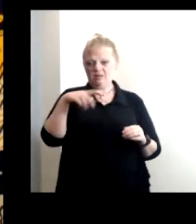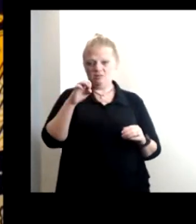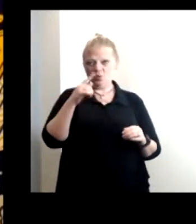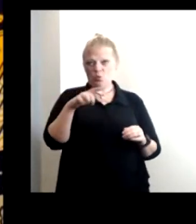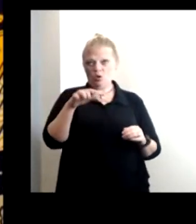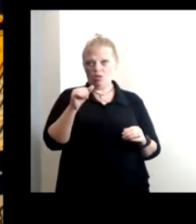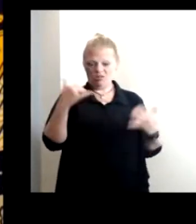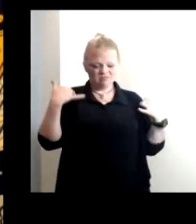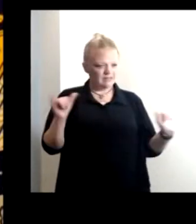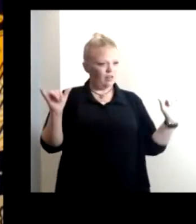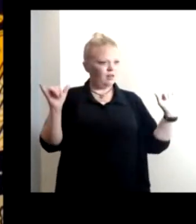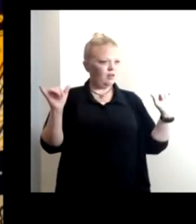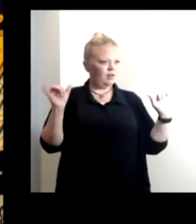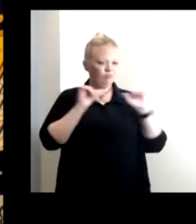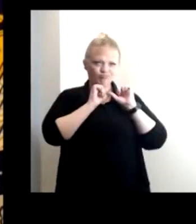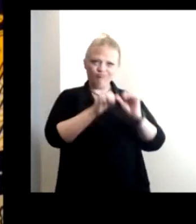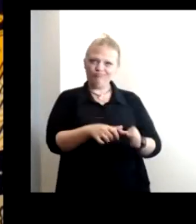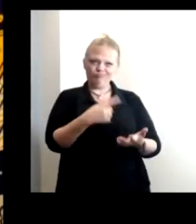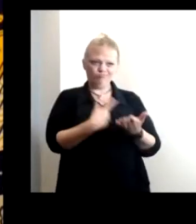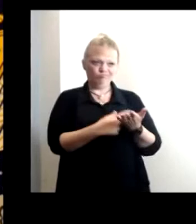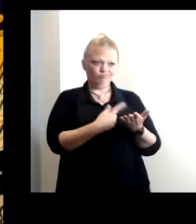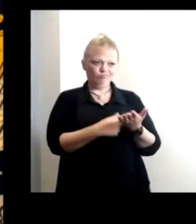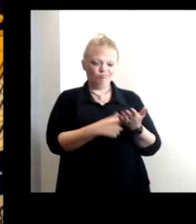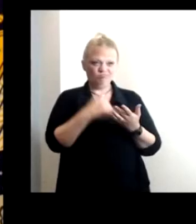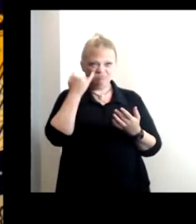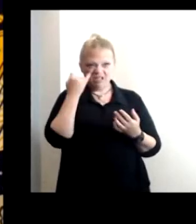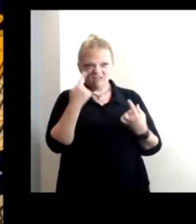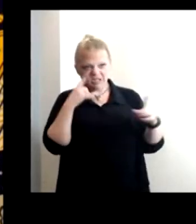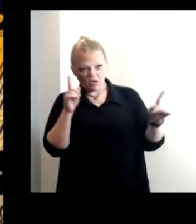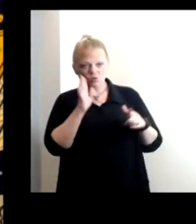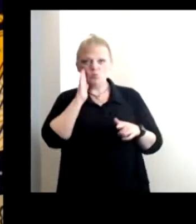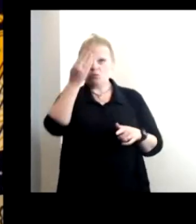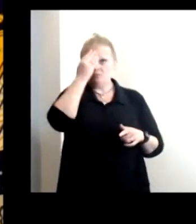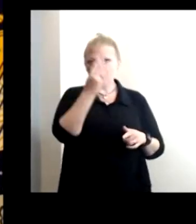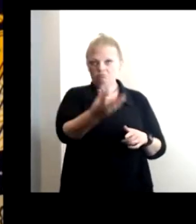are still having discussions. And when we have something to announce, we'll announce it.